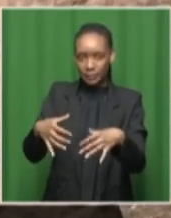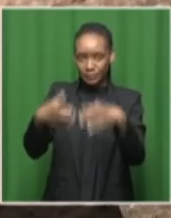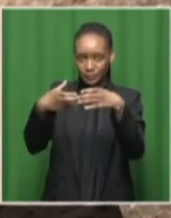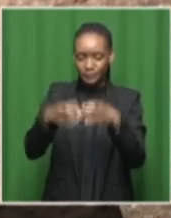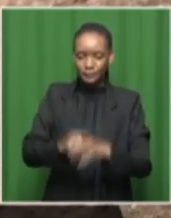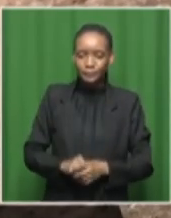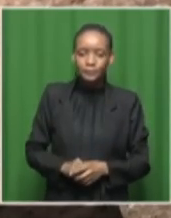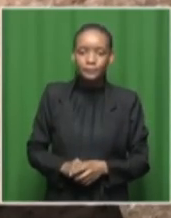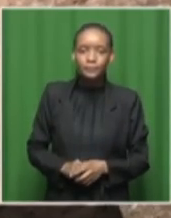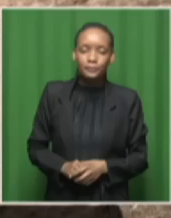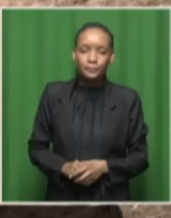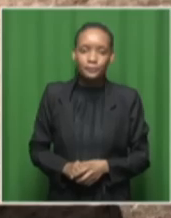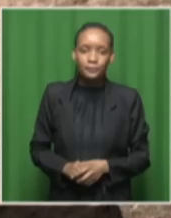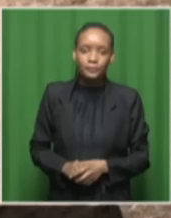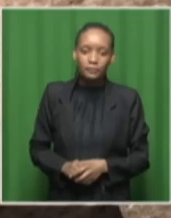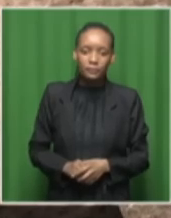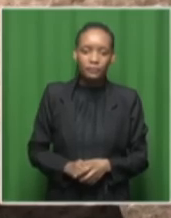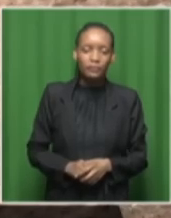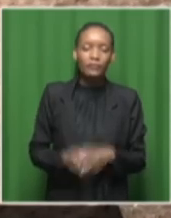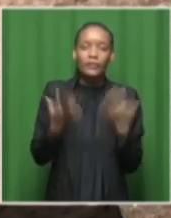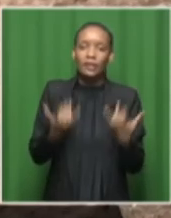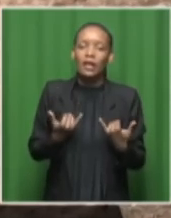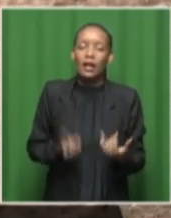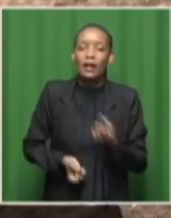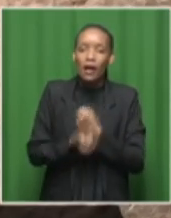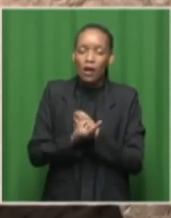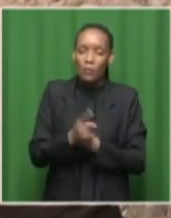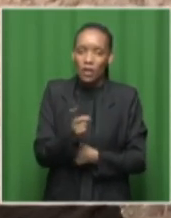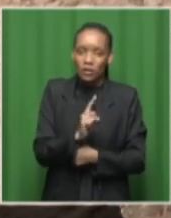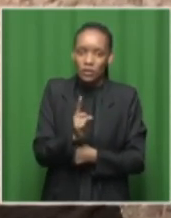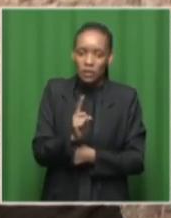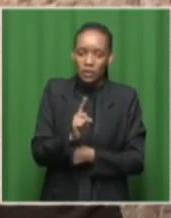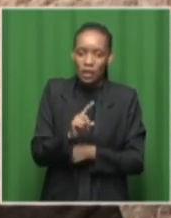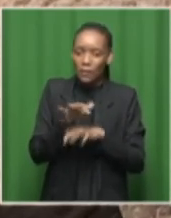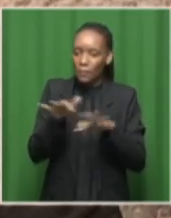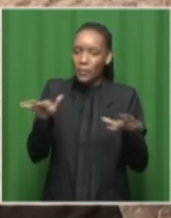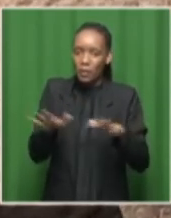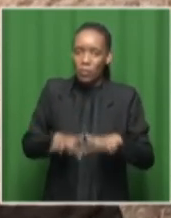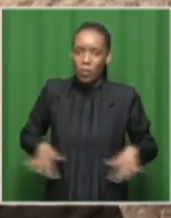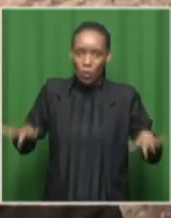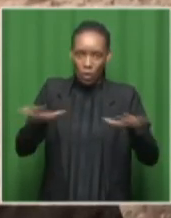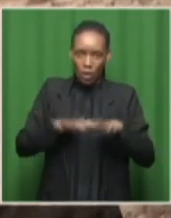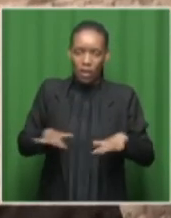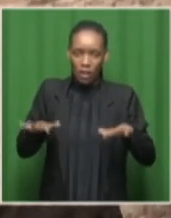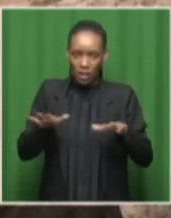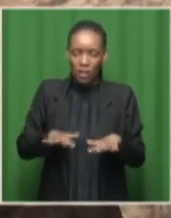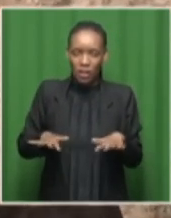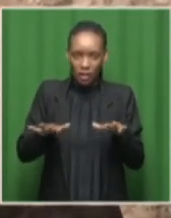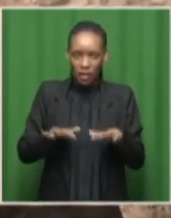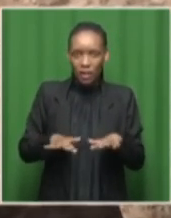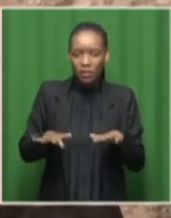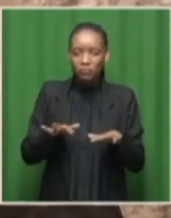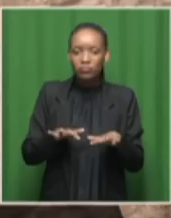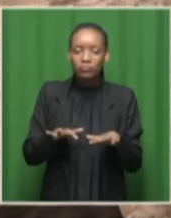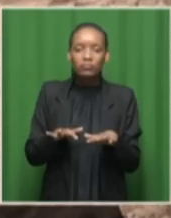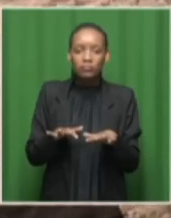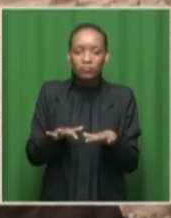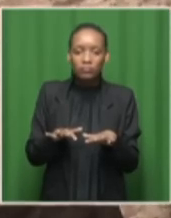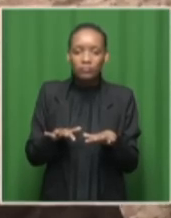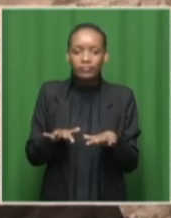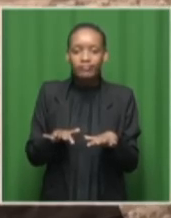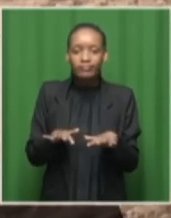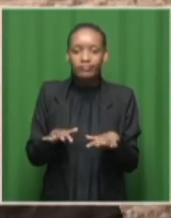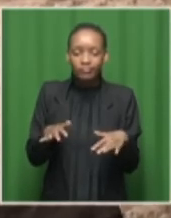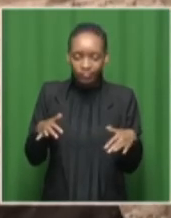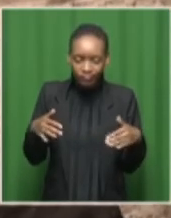place here is that a number of, especially the locals from here in Ulundi, Mahlabathini, have started to trickle